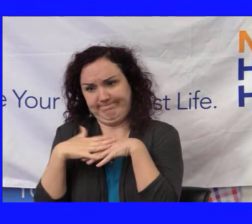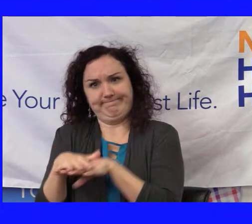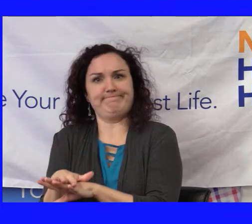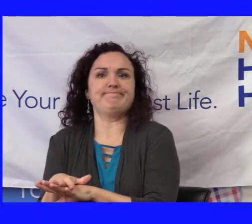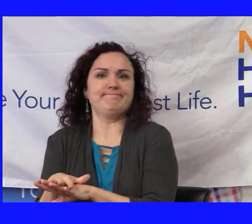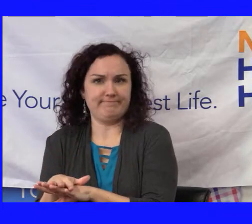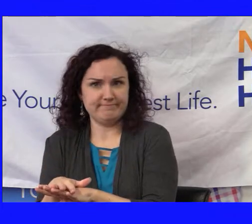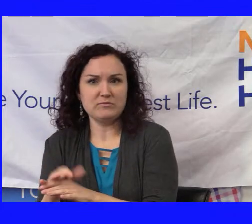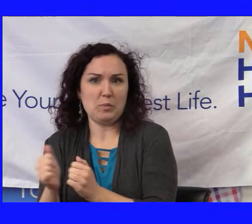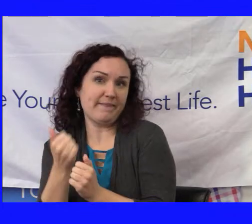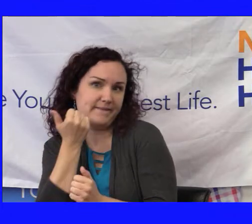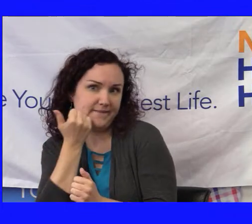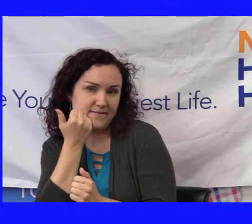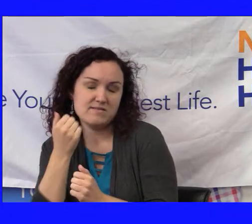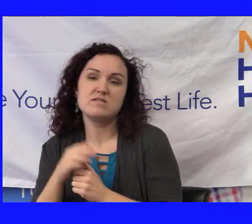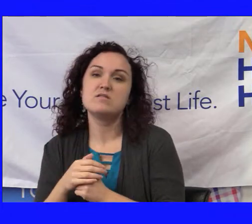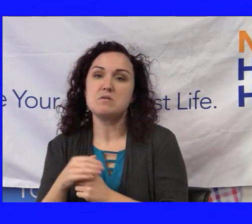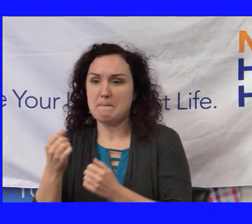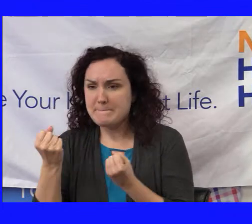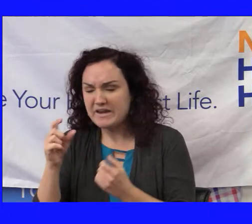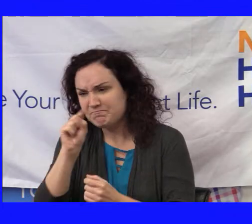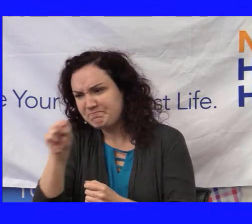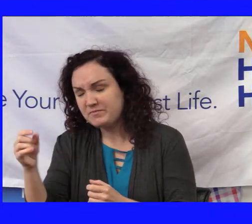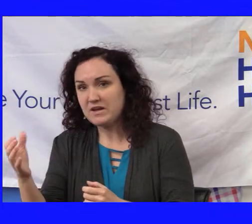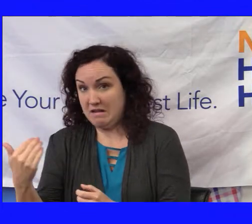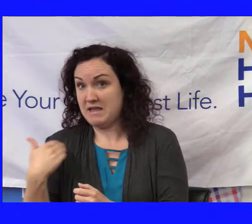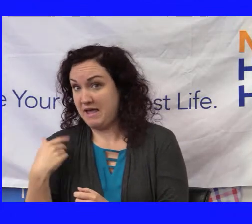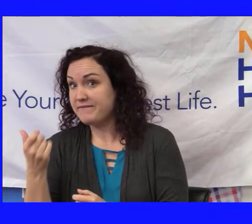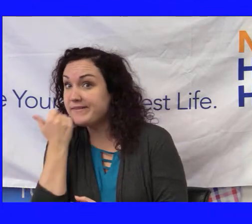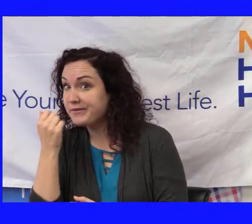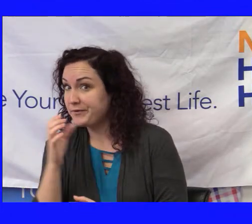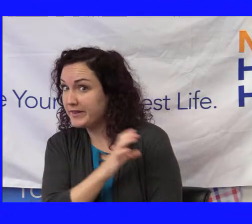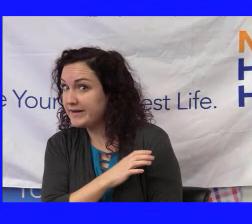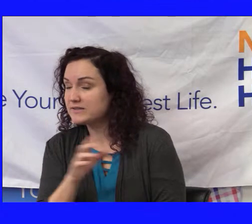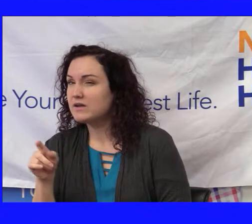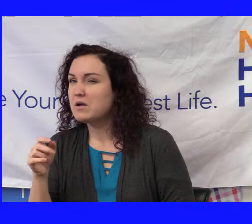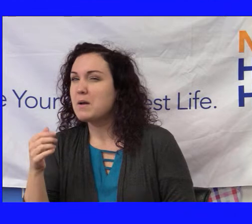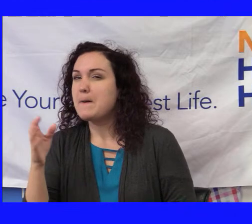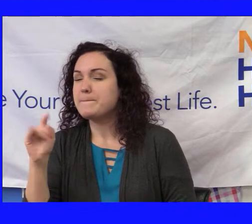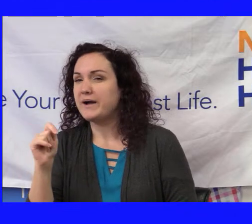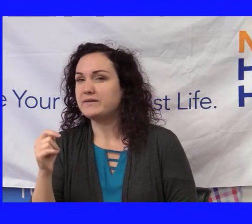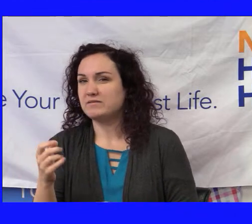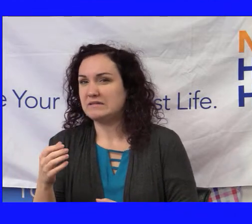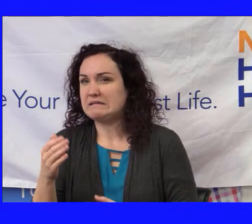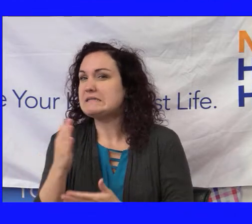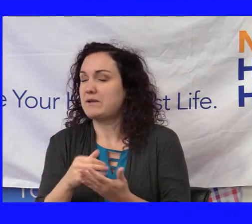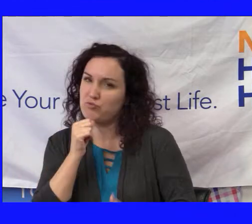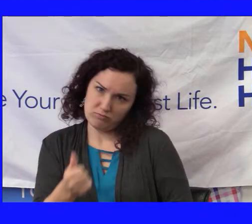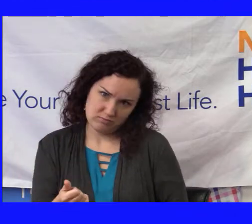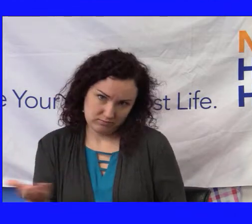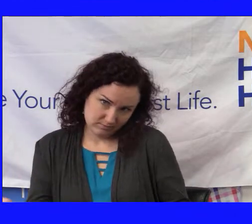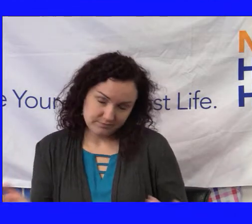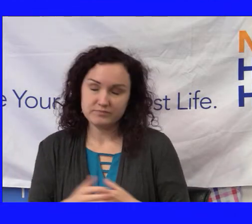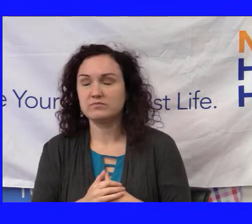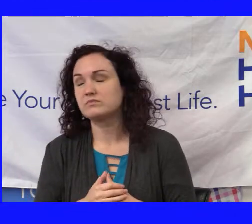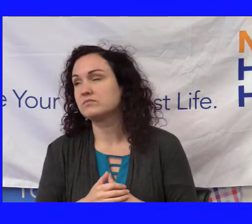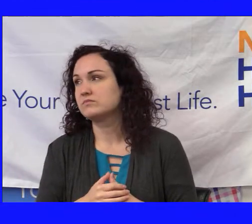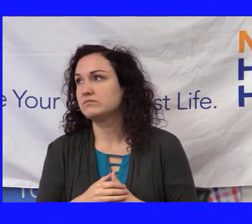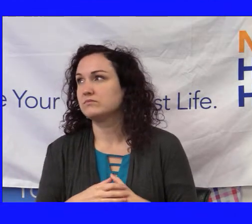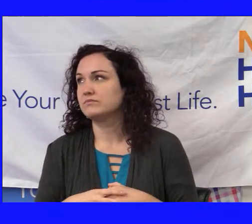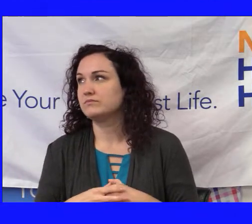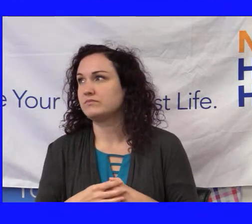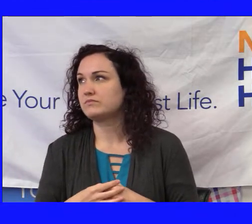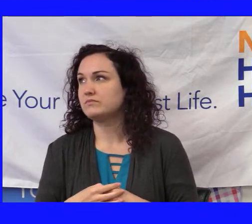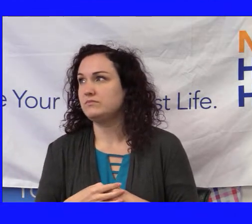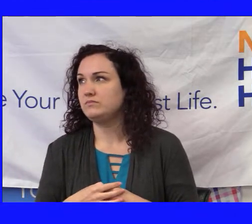Many of the Gotham sites do have dental clinics, but there are Gotham sites that don't have dental facilities. The